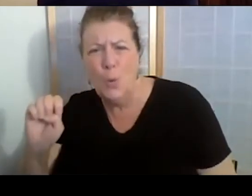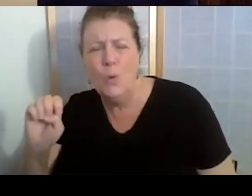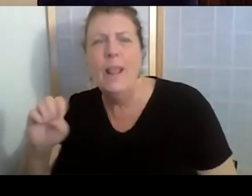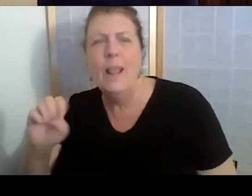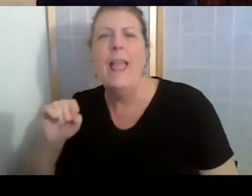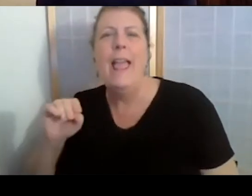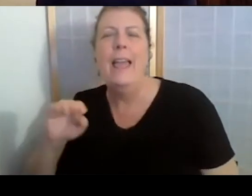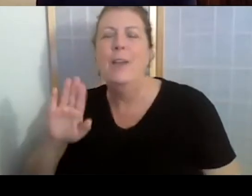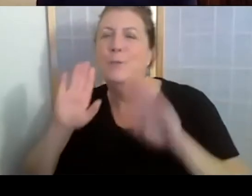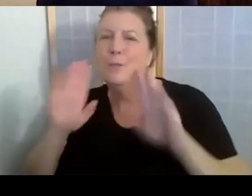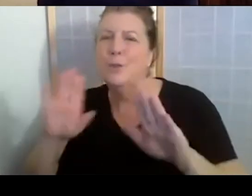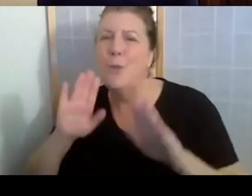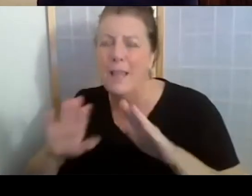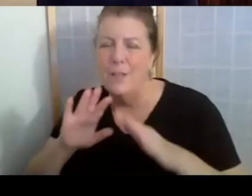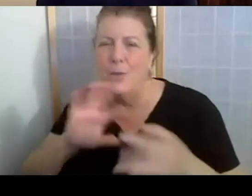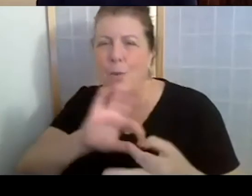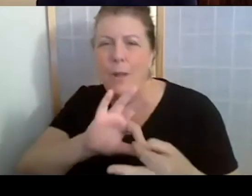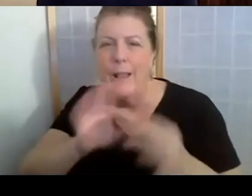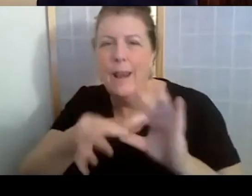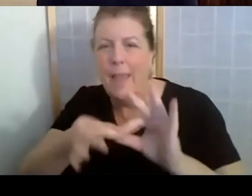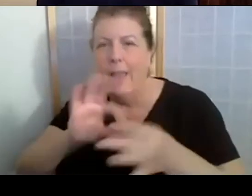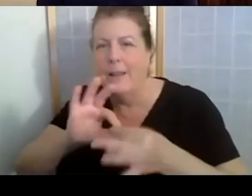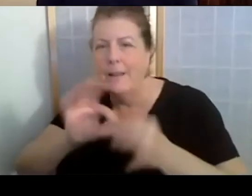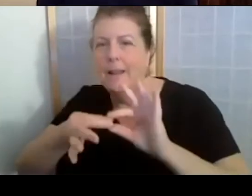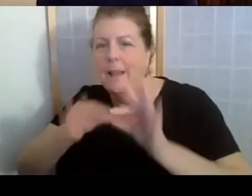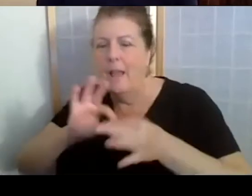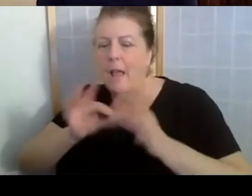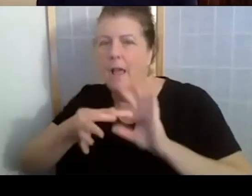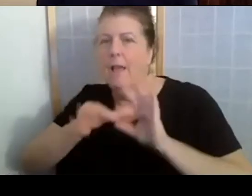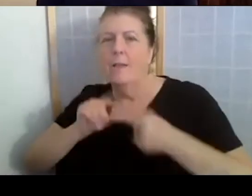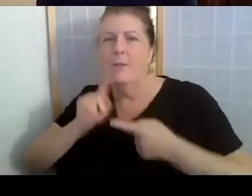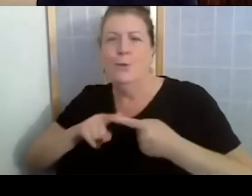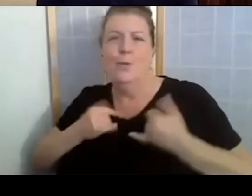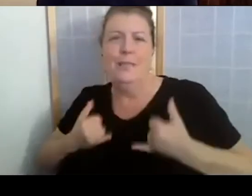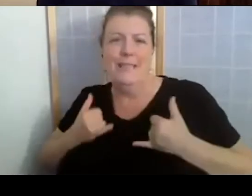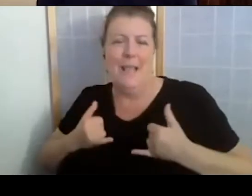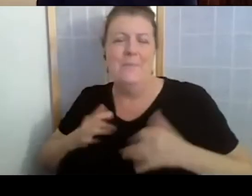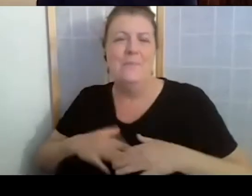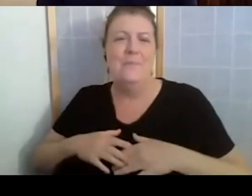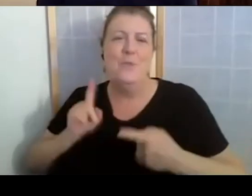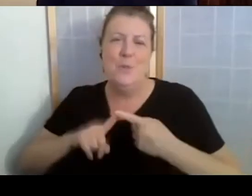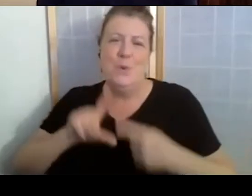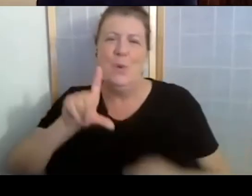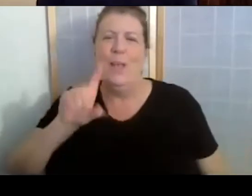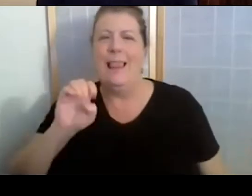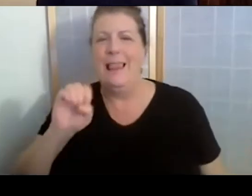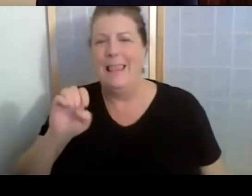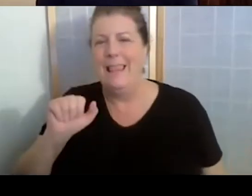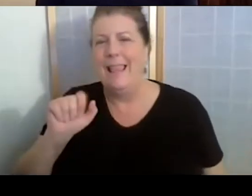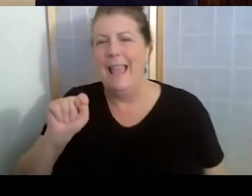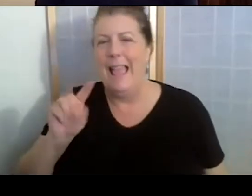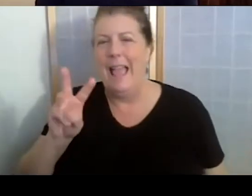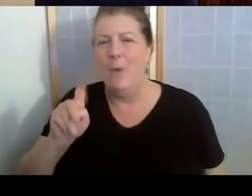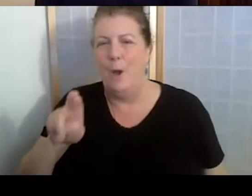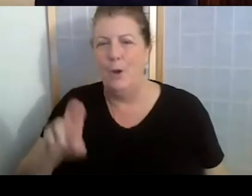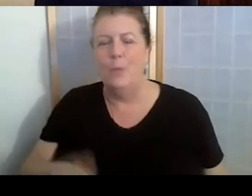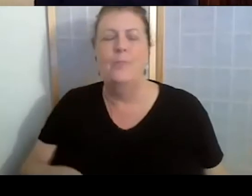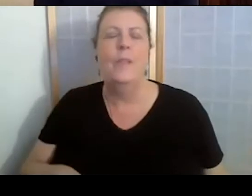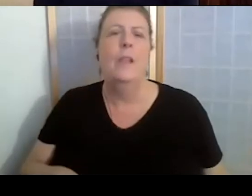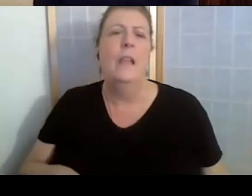the dots to how we landed here through Lee Atwater and all of it. We only have a few minutes left. I mean, at the risk of being reductive, one of the things,